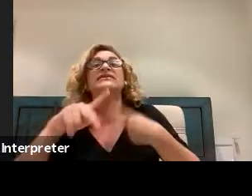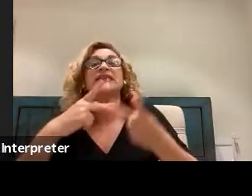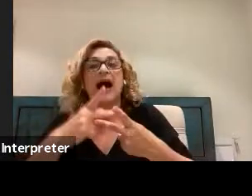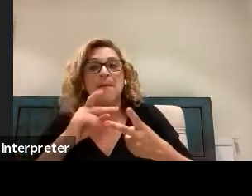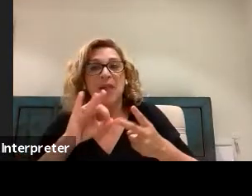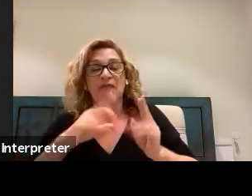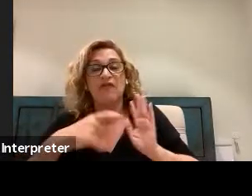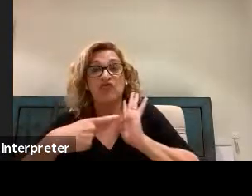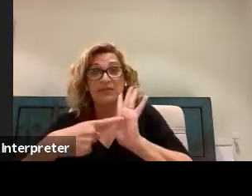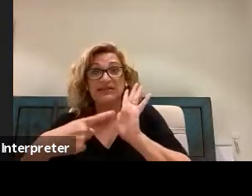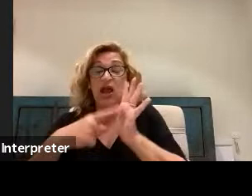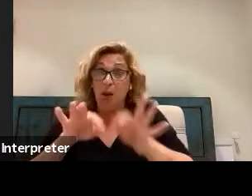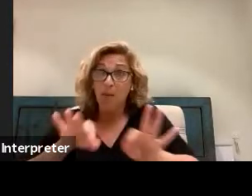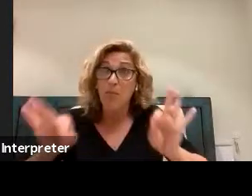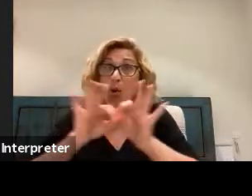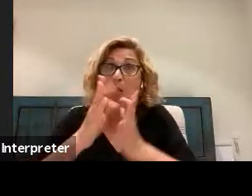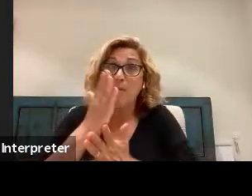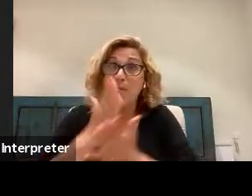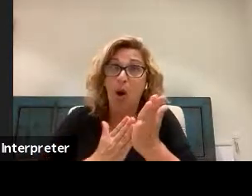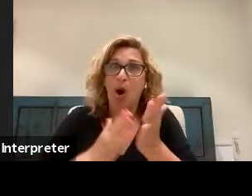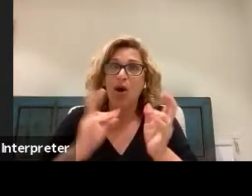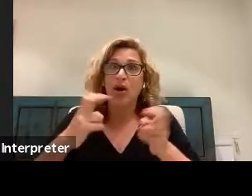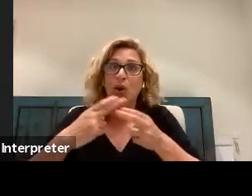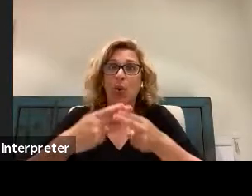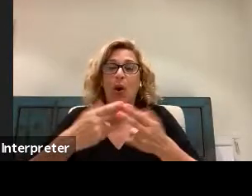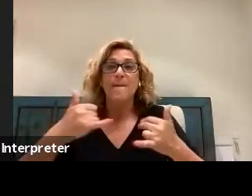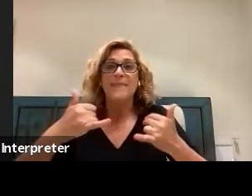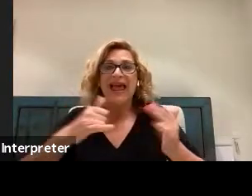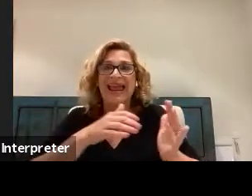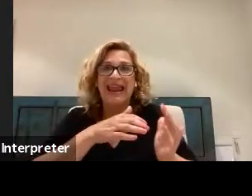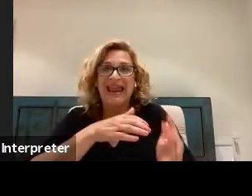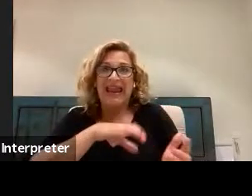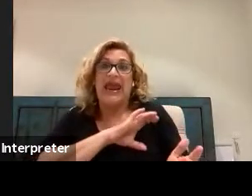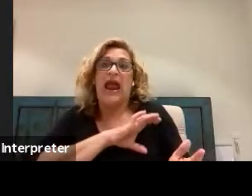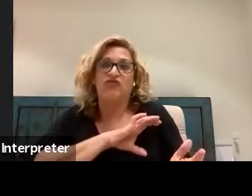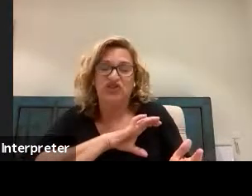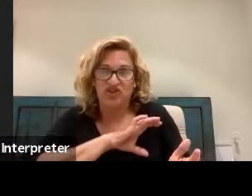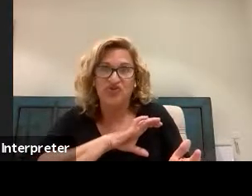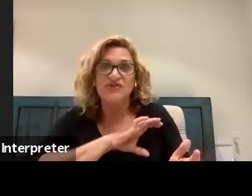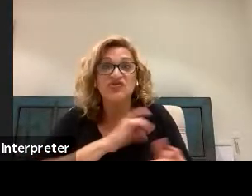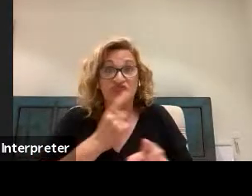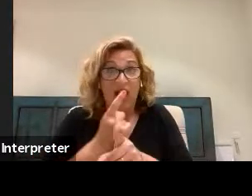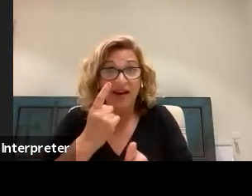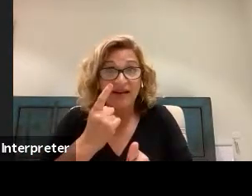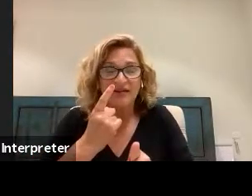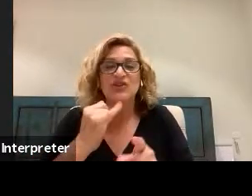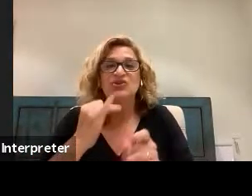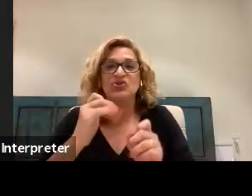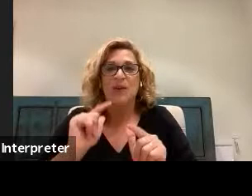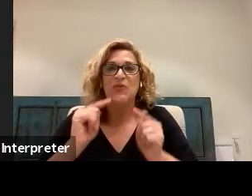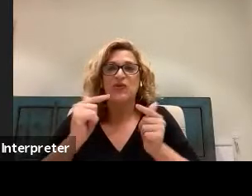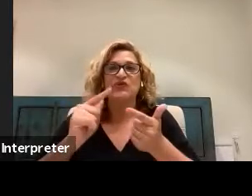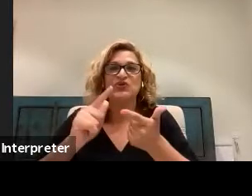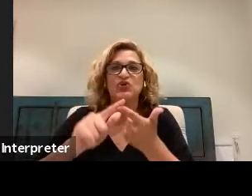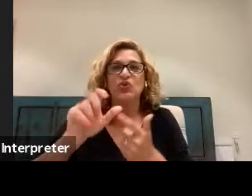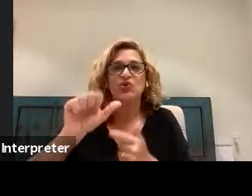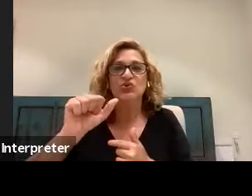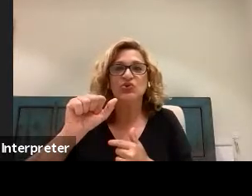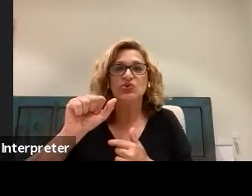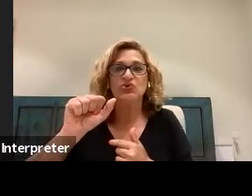important point about playing characters, right? Characters writ large. So let's move to you, Sofiya. Let's go to you